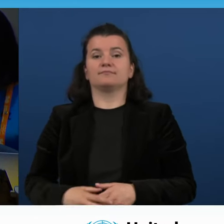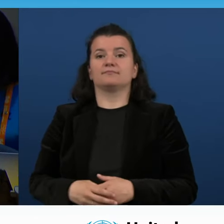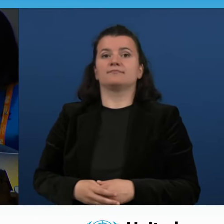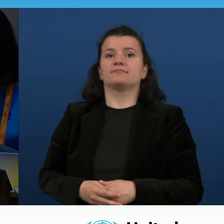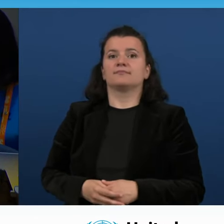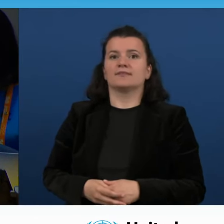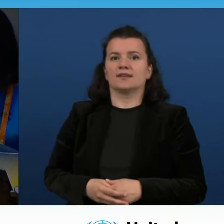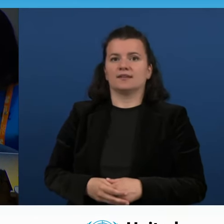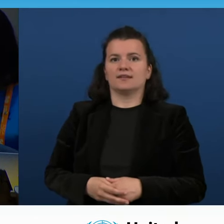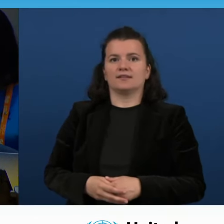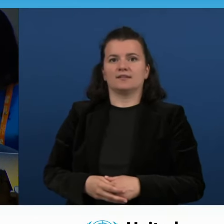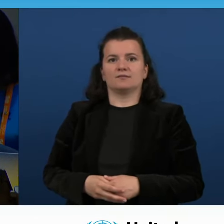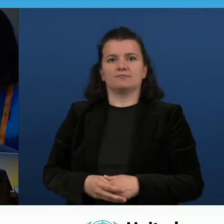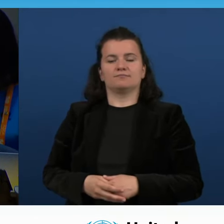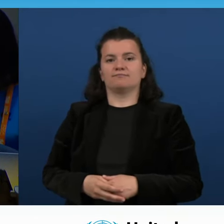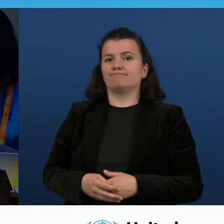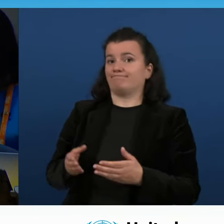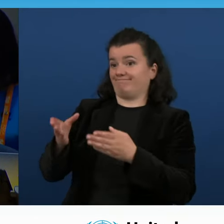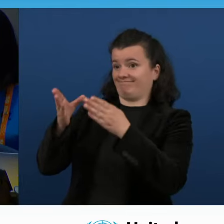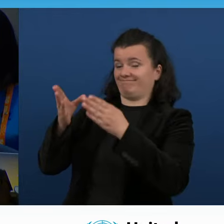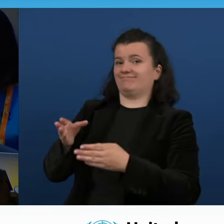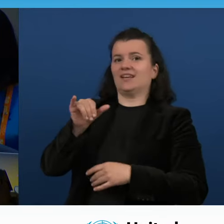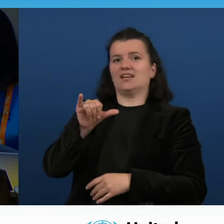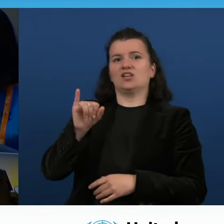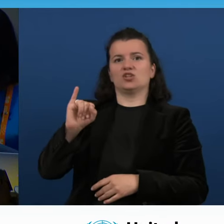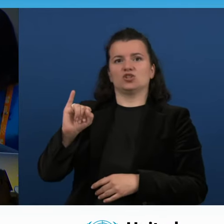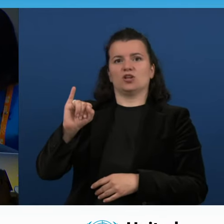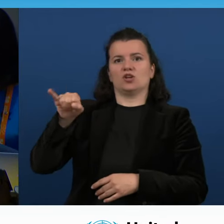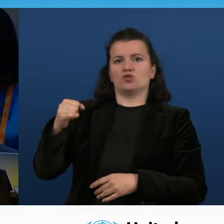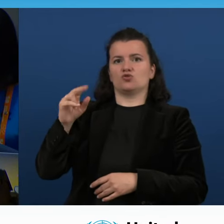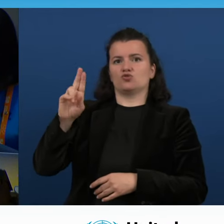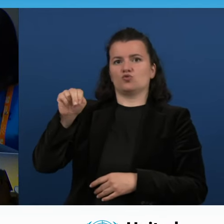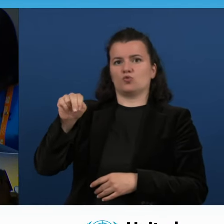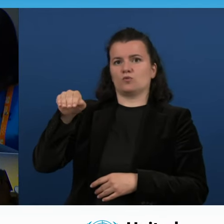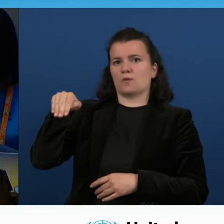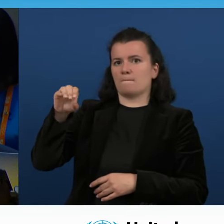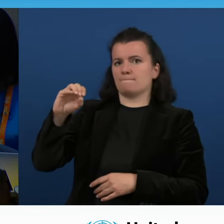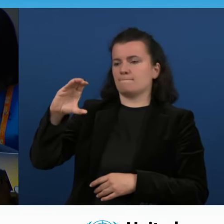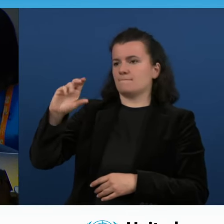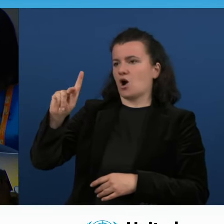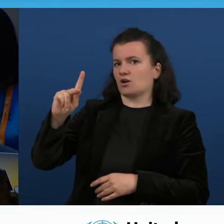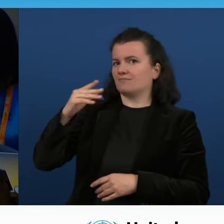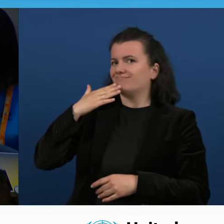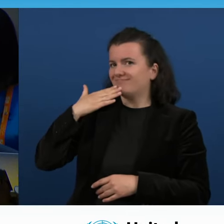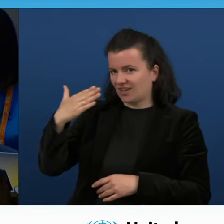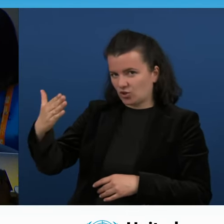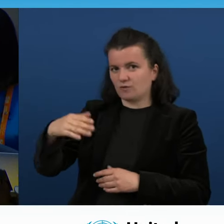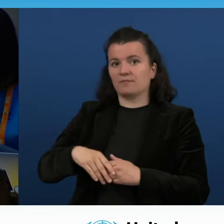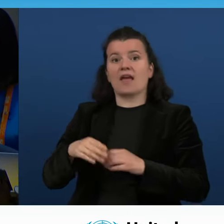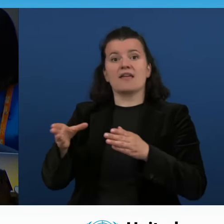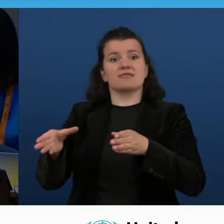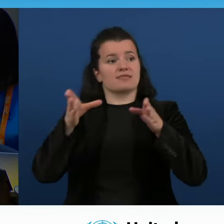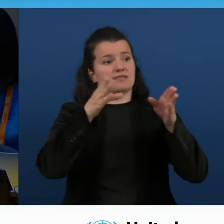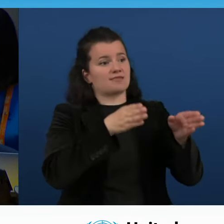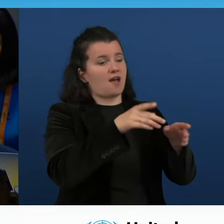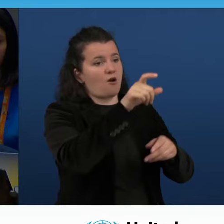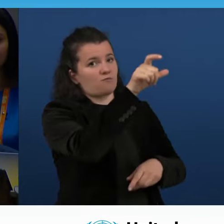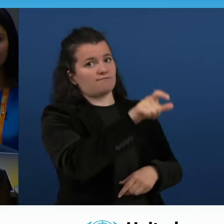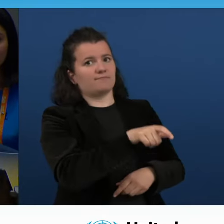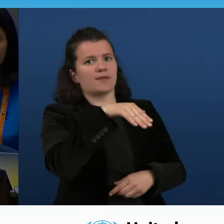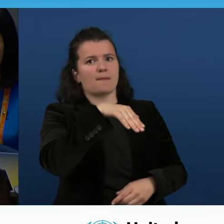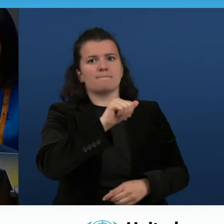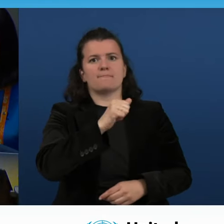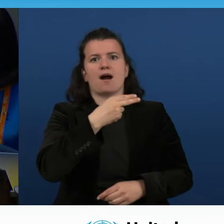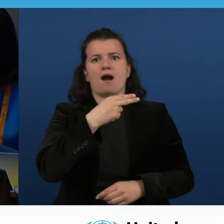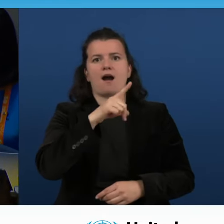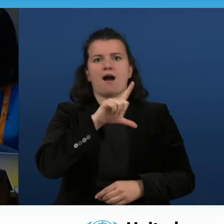Generation 17 Young Leader. We will now hear from Ms. Malet Reddy, who is a member of the Global